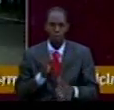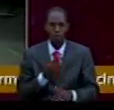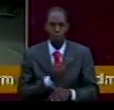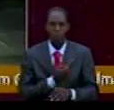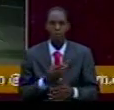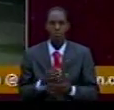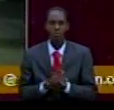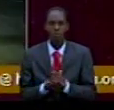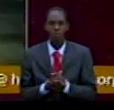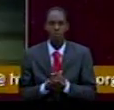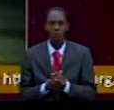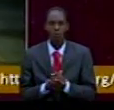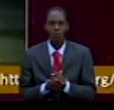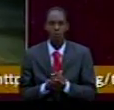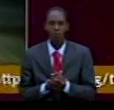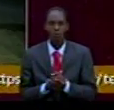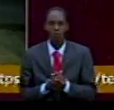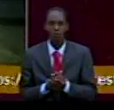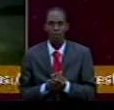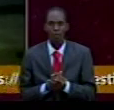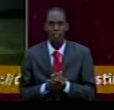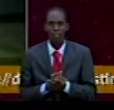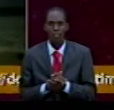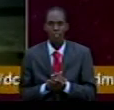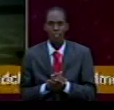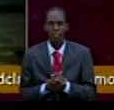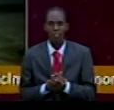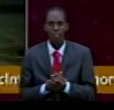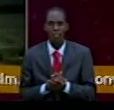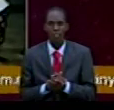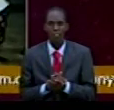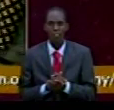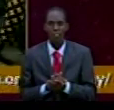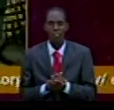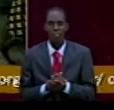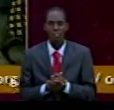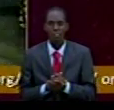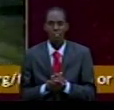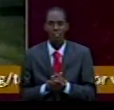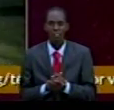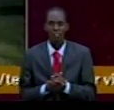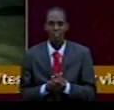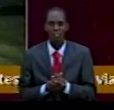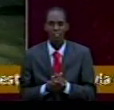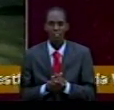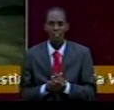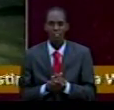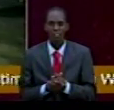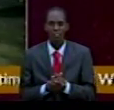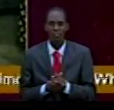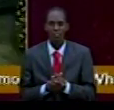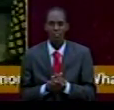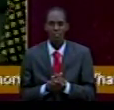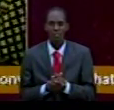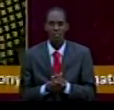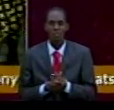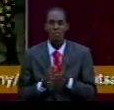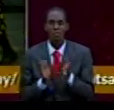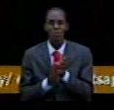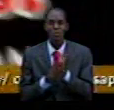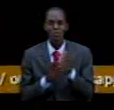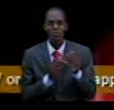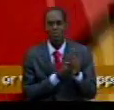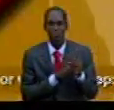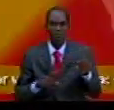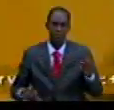Put your hands together for Jesus. Emma Bo Mama. Emma Bo. Praise the Lord.